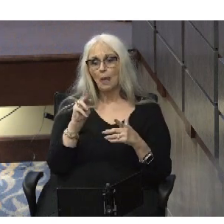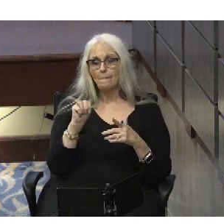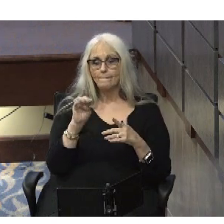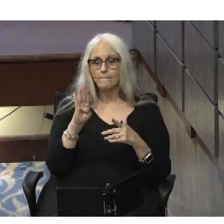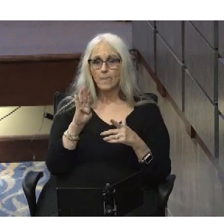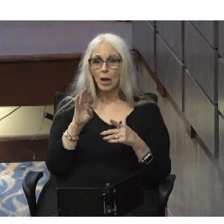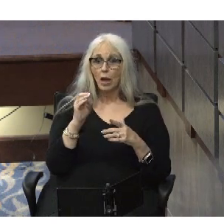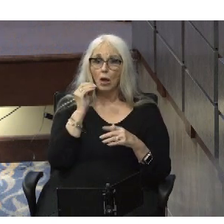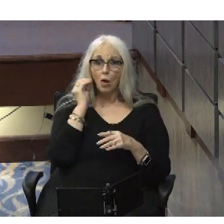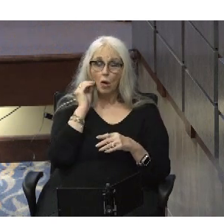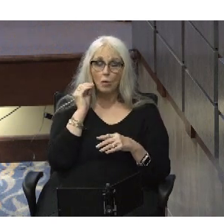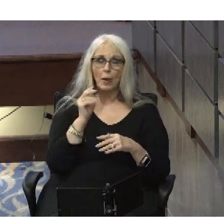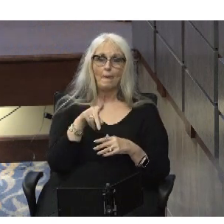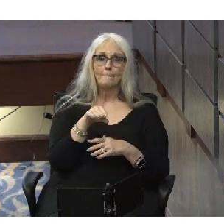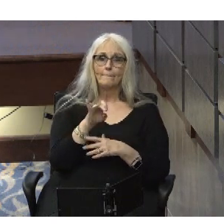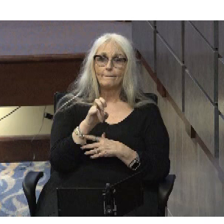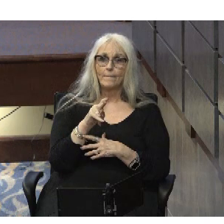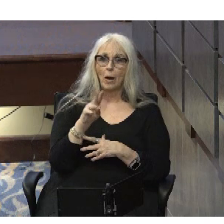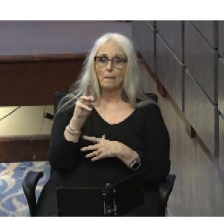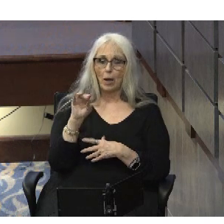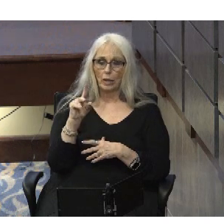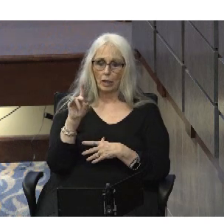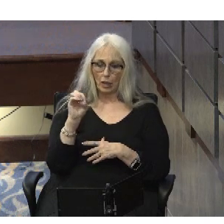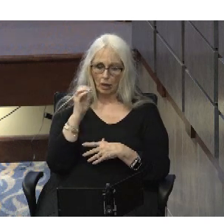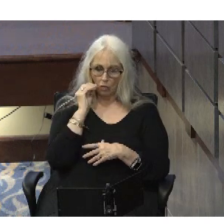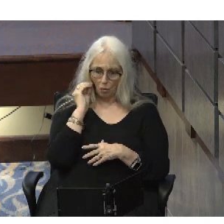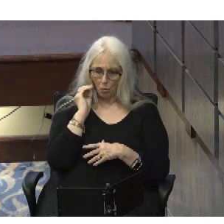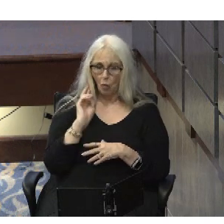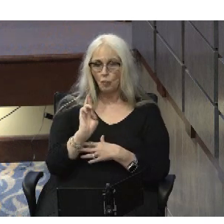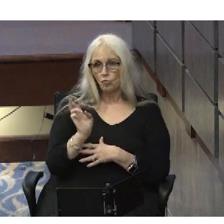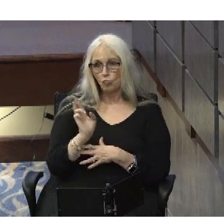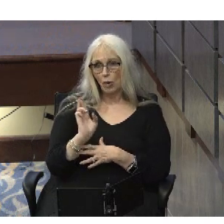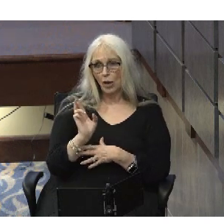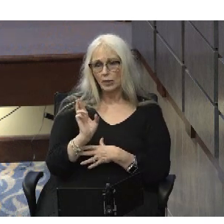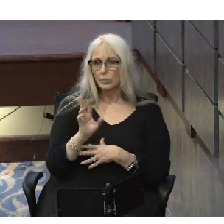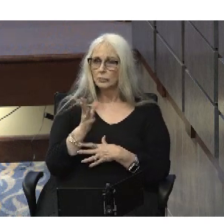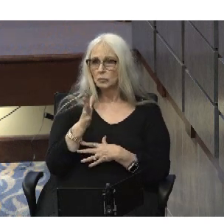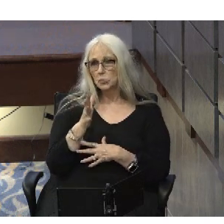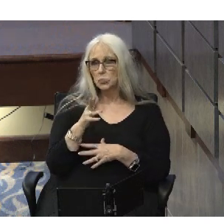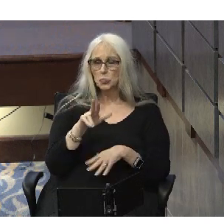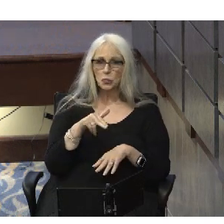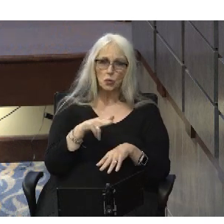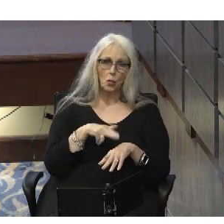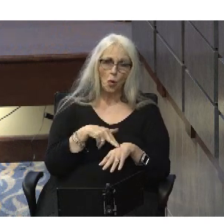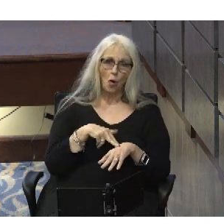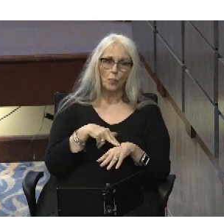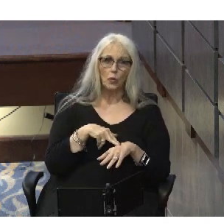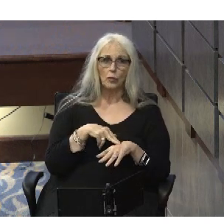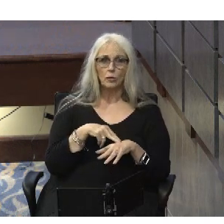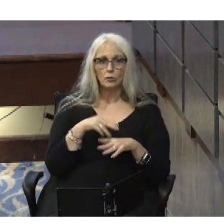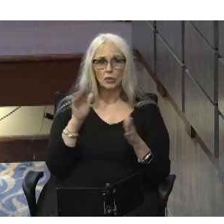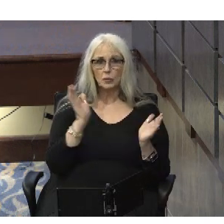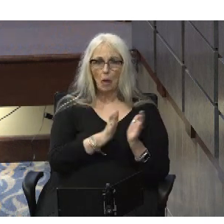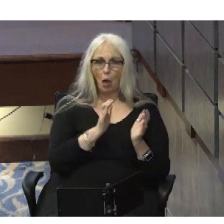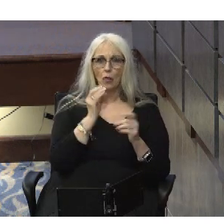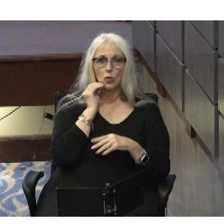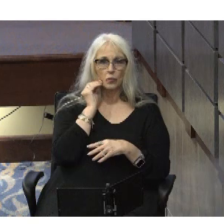park model homes, which you'll see there on the right, which is fairly typical to your stereotypical tiny home